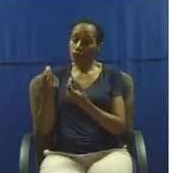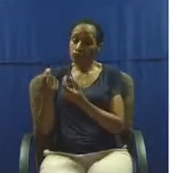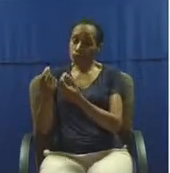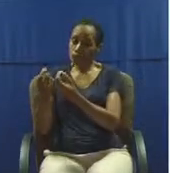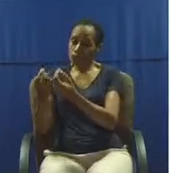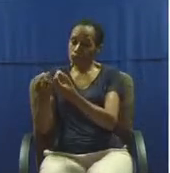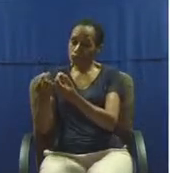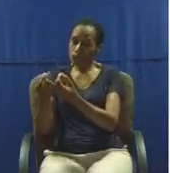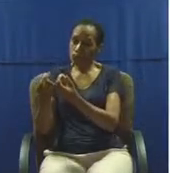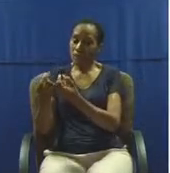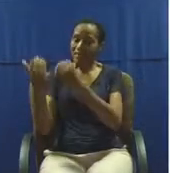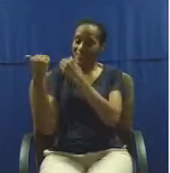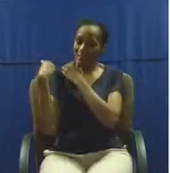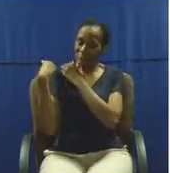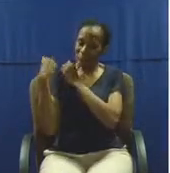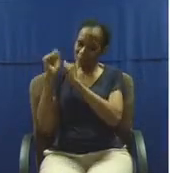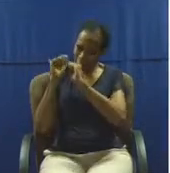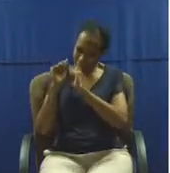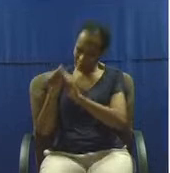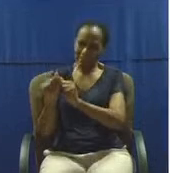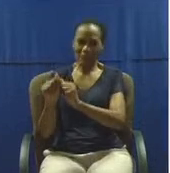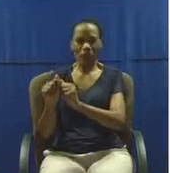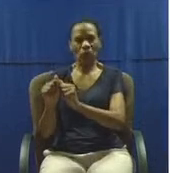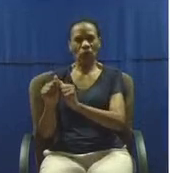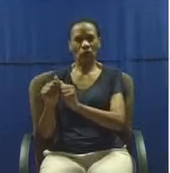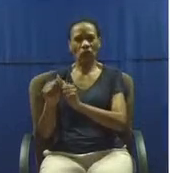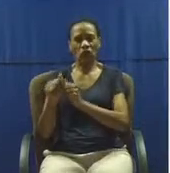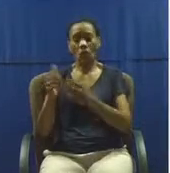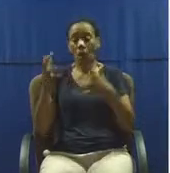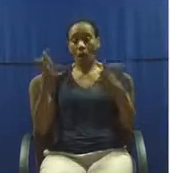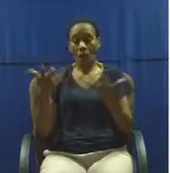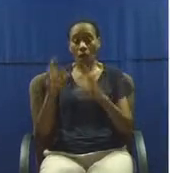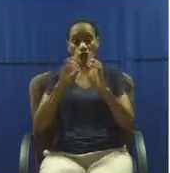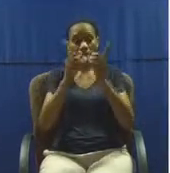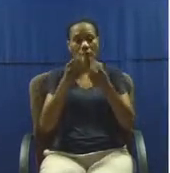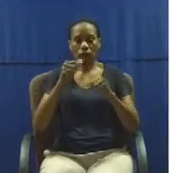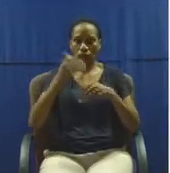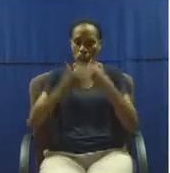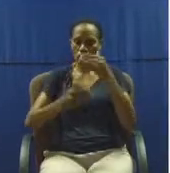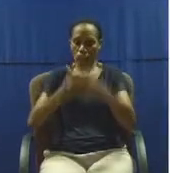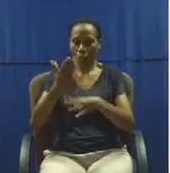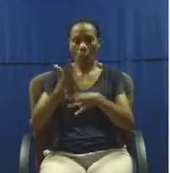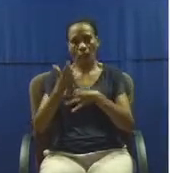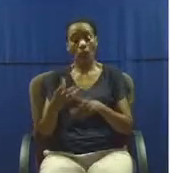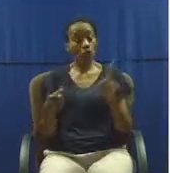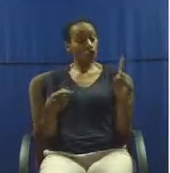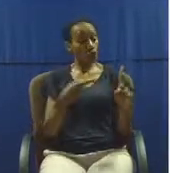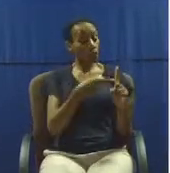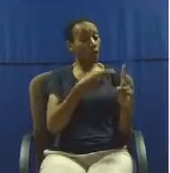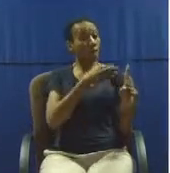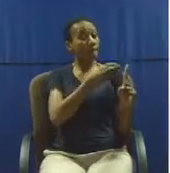take responsibility and accountability for the running of the department. The minister